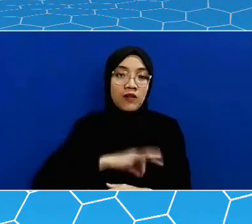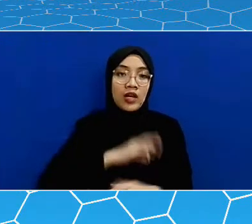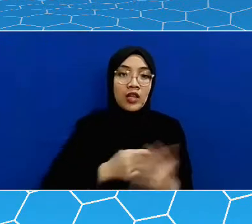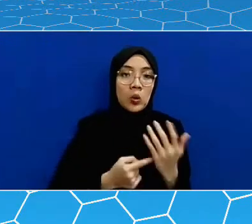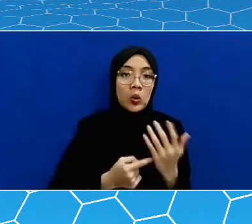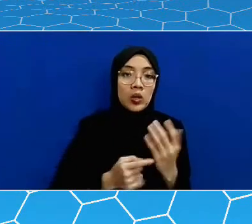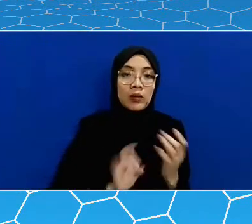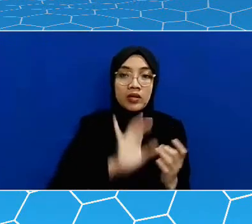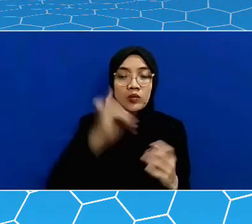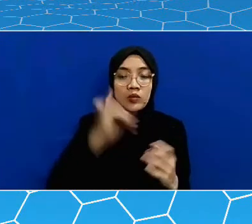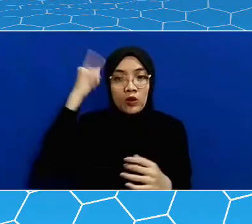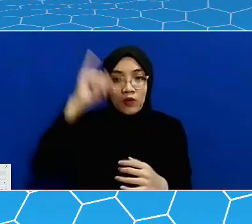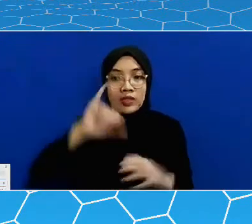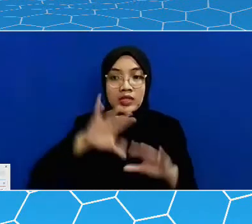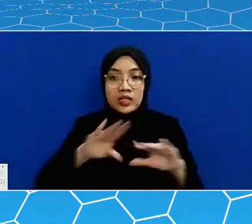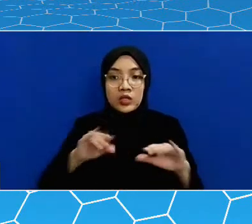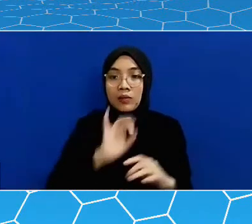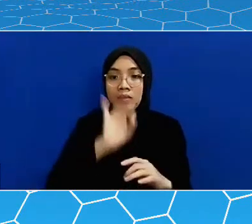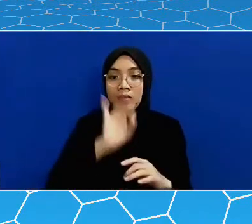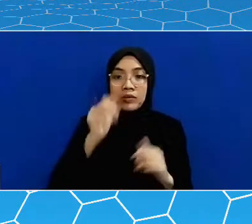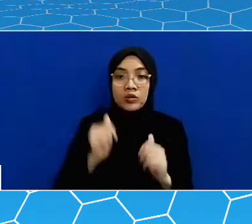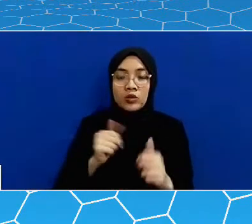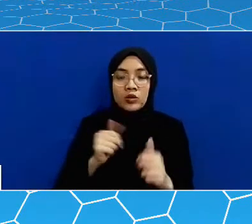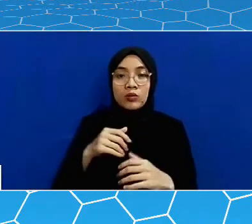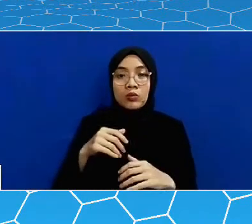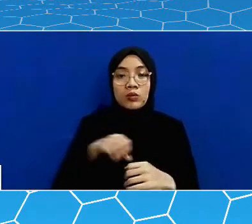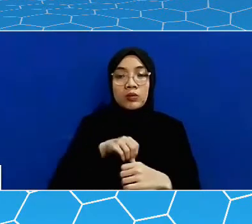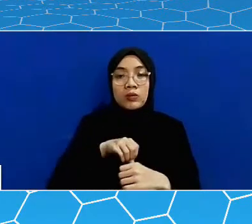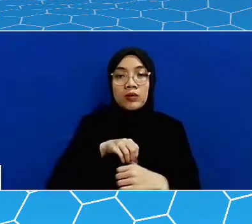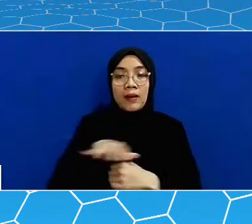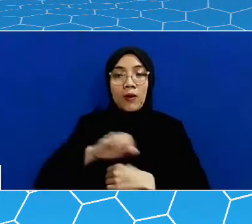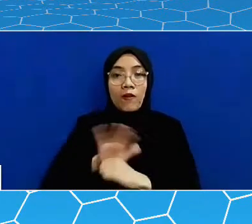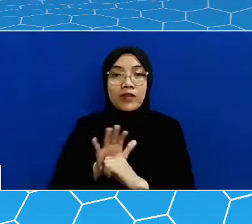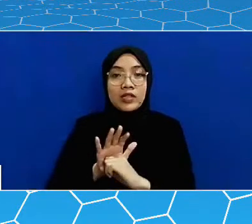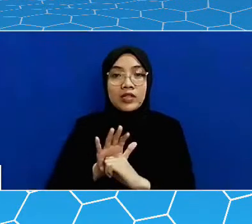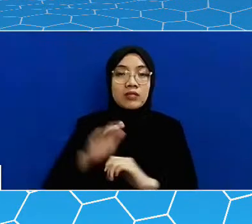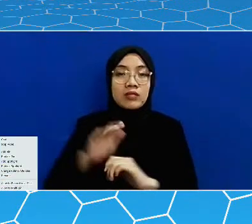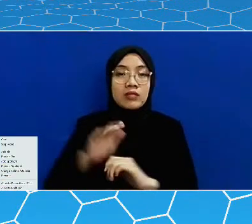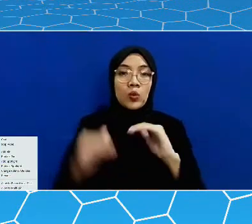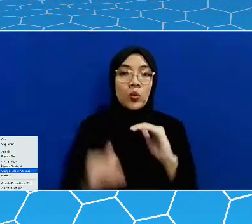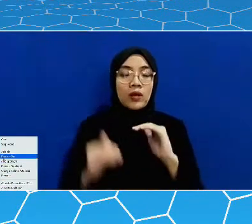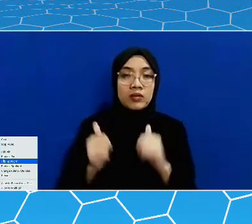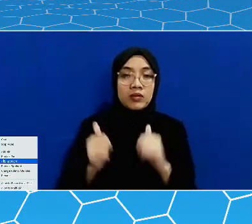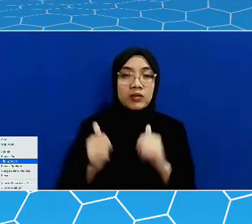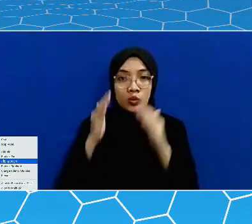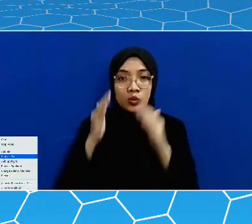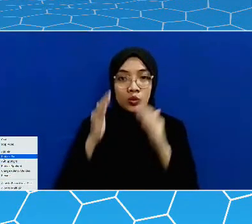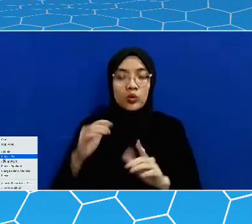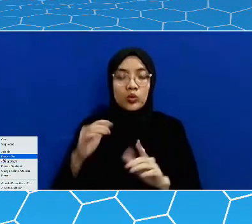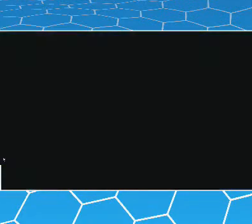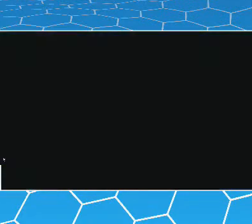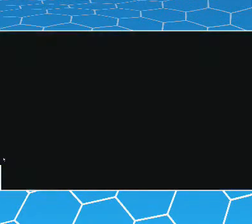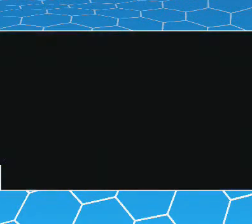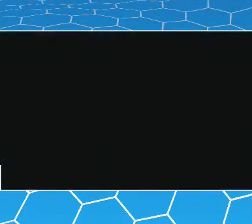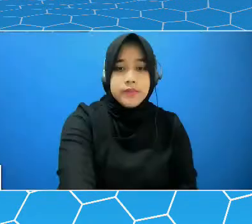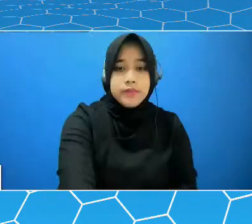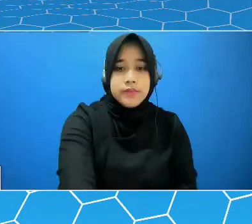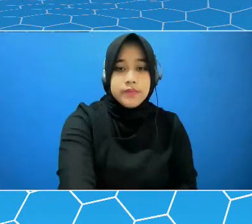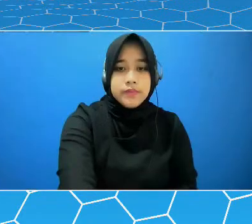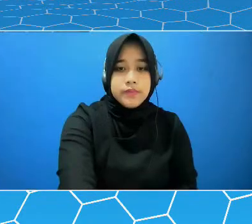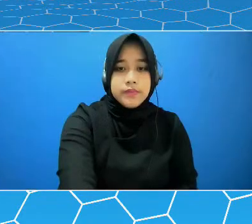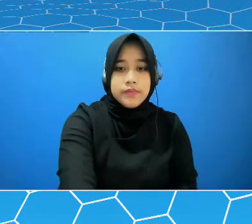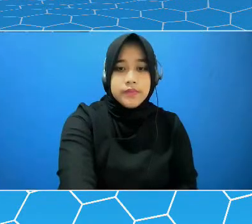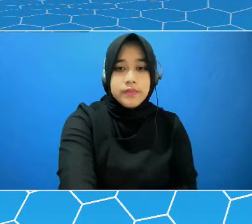on NCD care, I think, and this is just my view, but I think one thing that COVID has done is that it